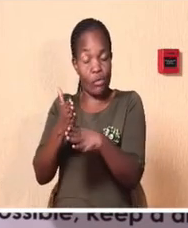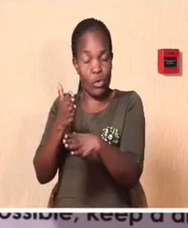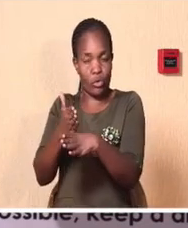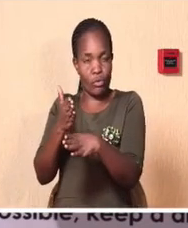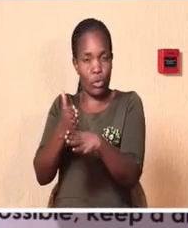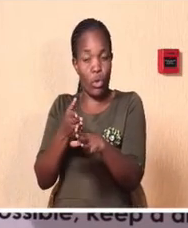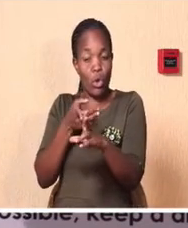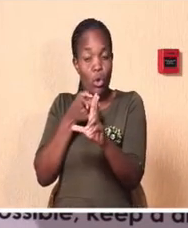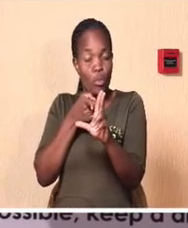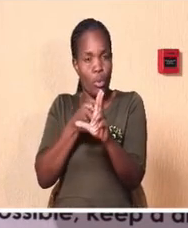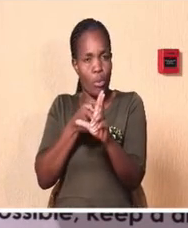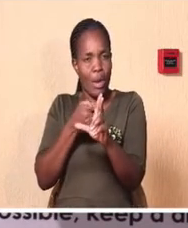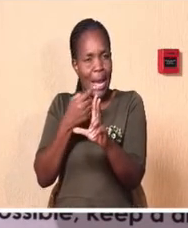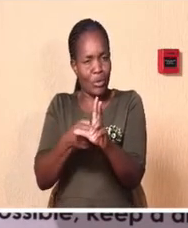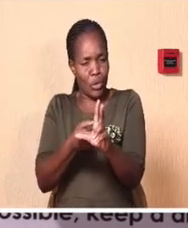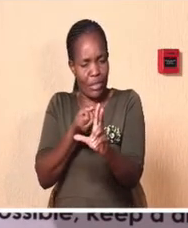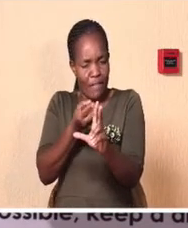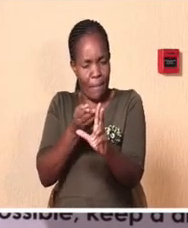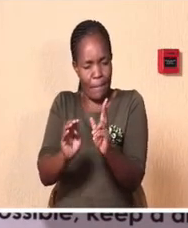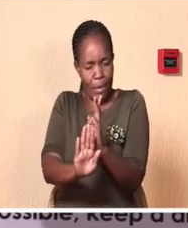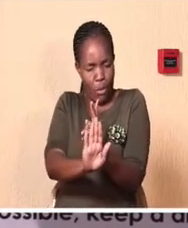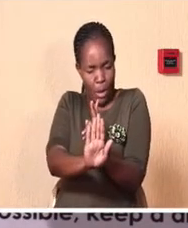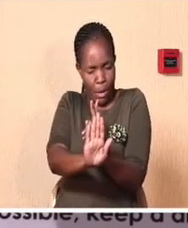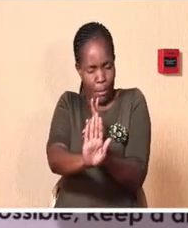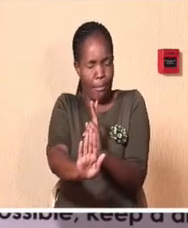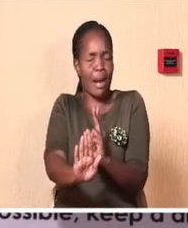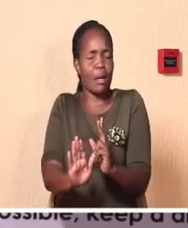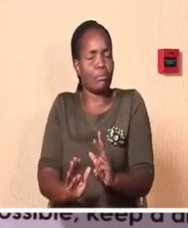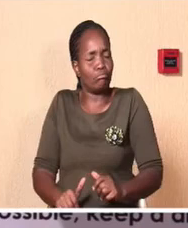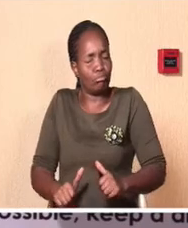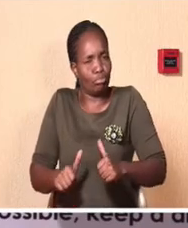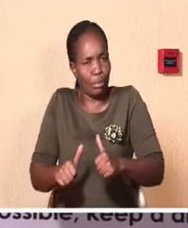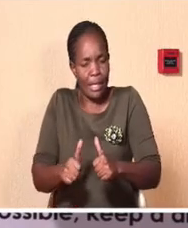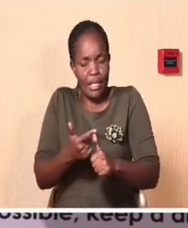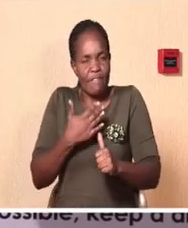worker has all what it takes to work, to feel